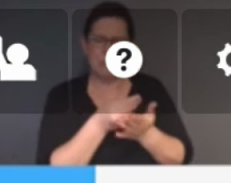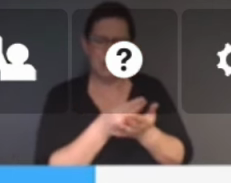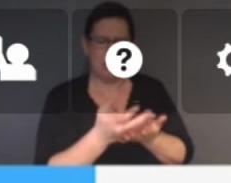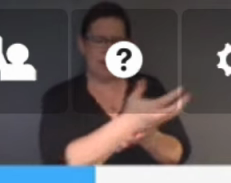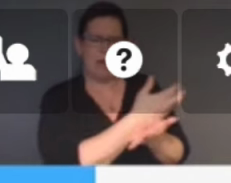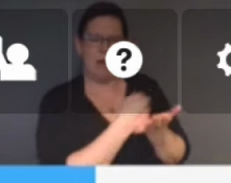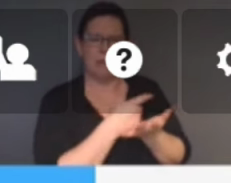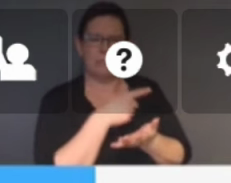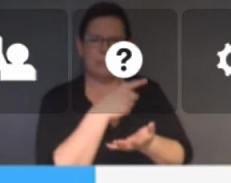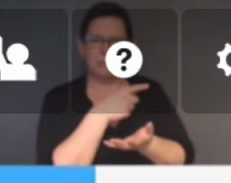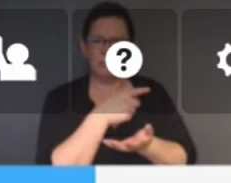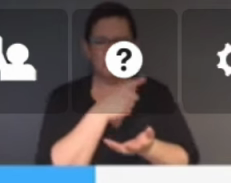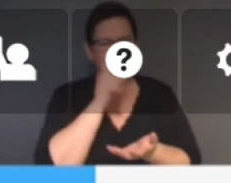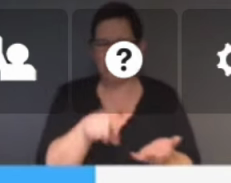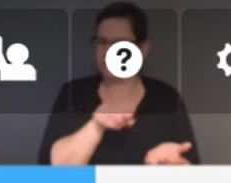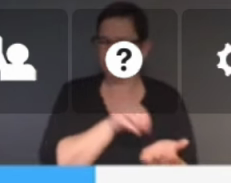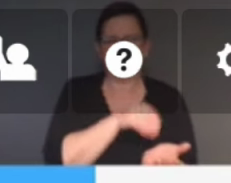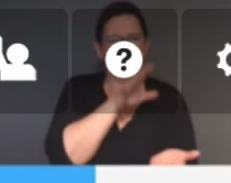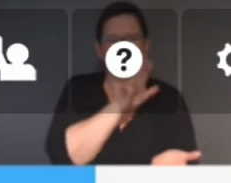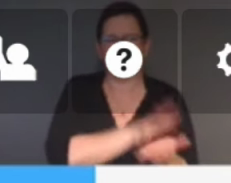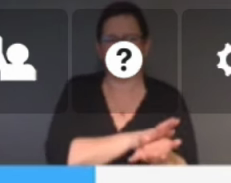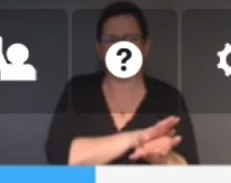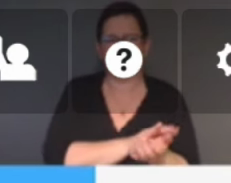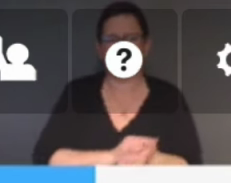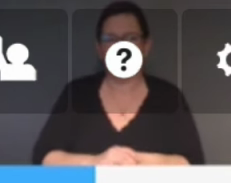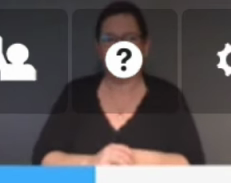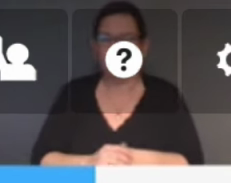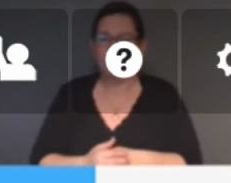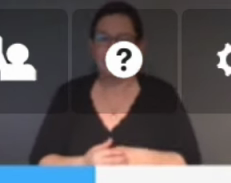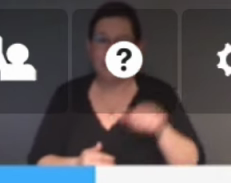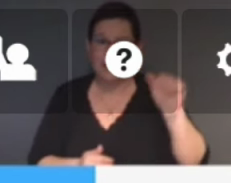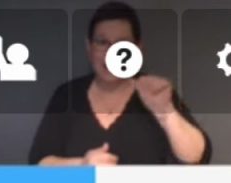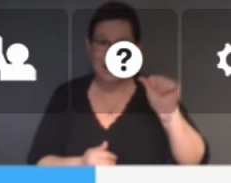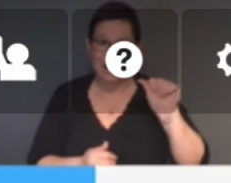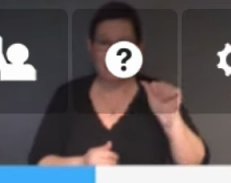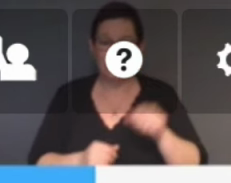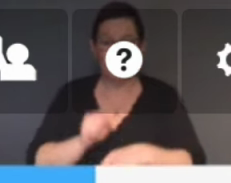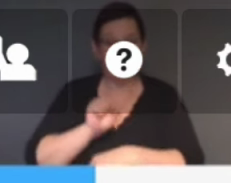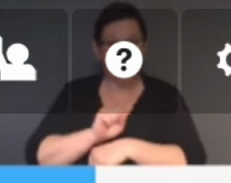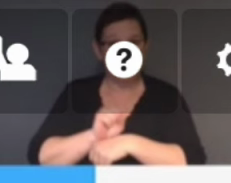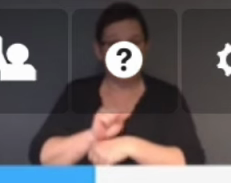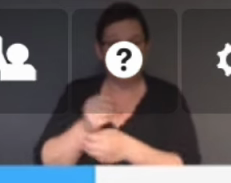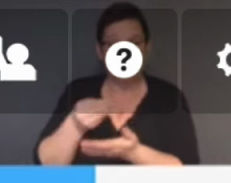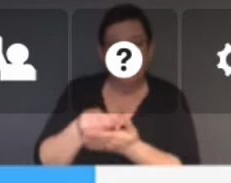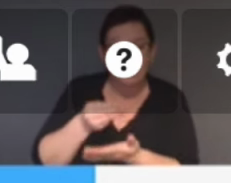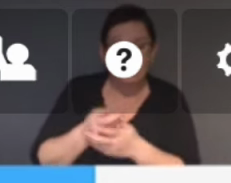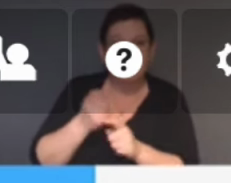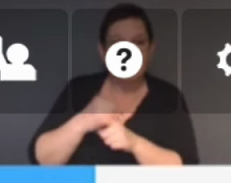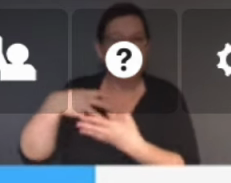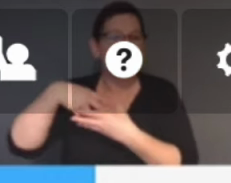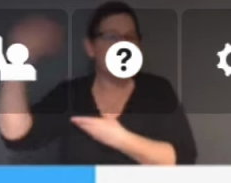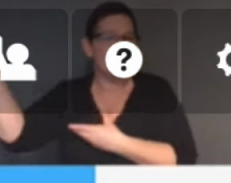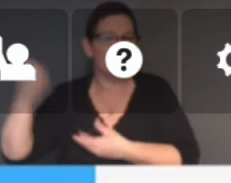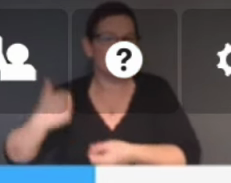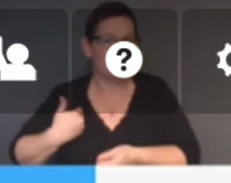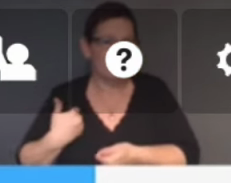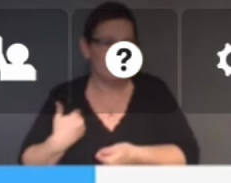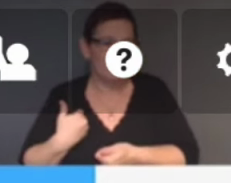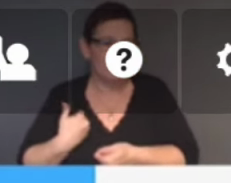A, employment income from outside of Canada. B, Canada Child